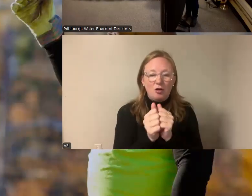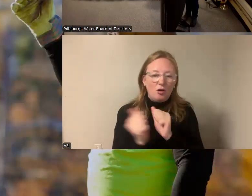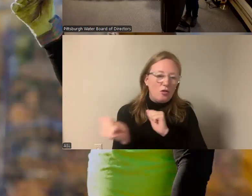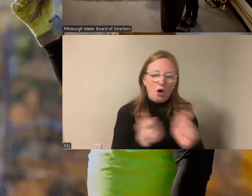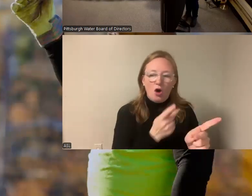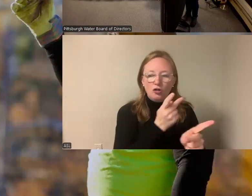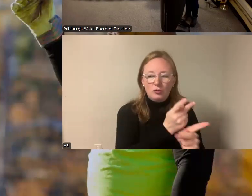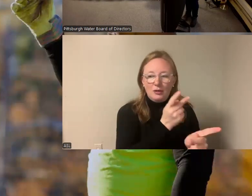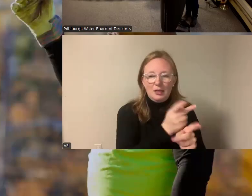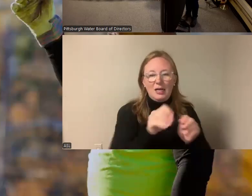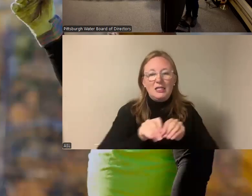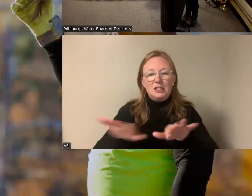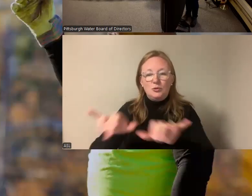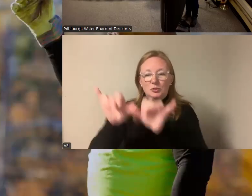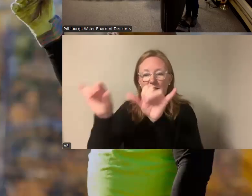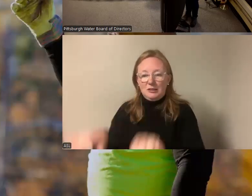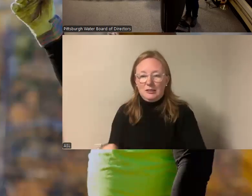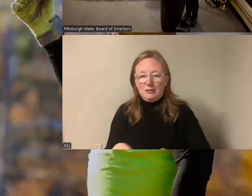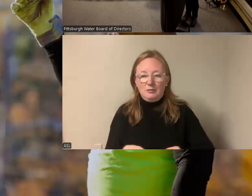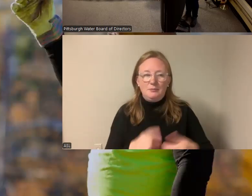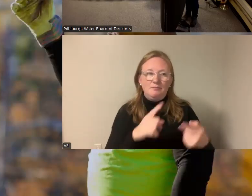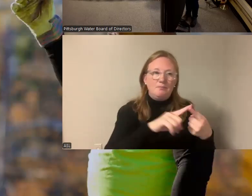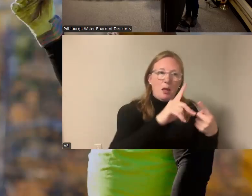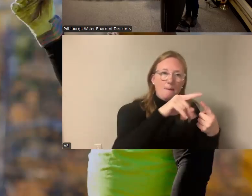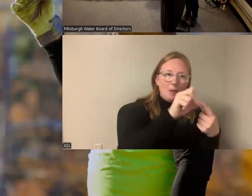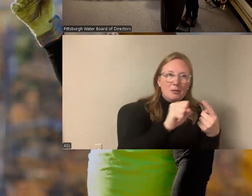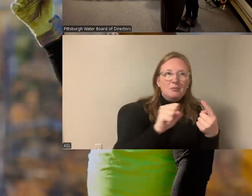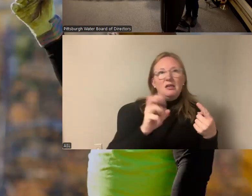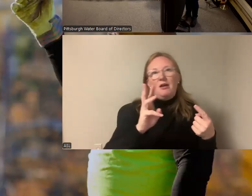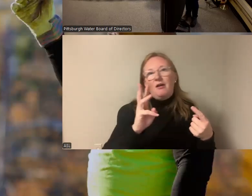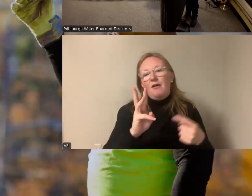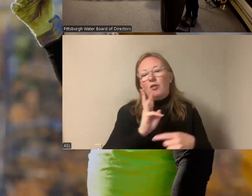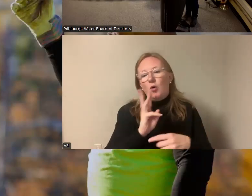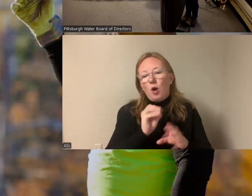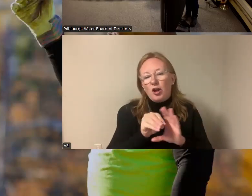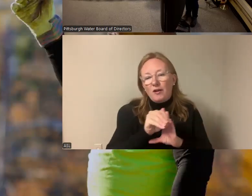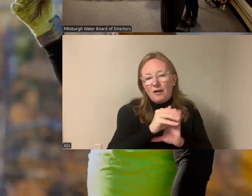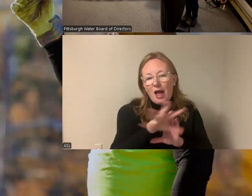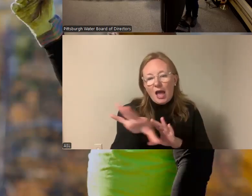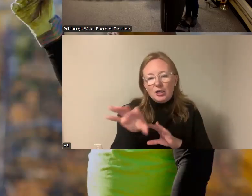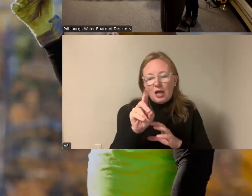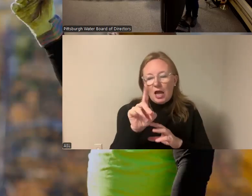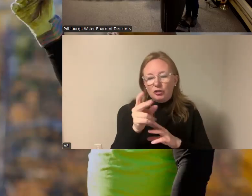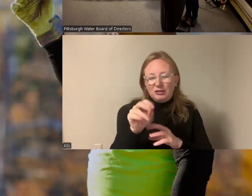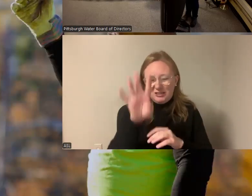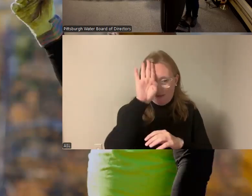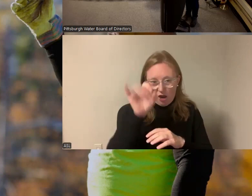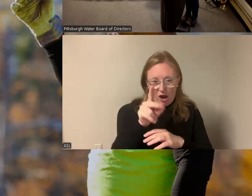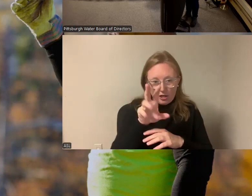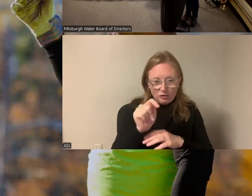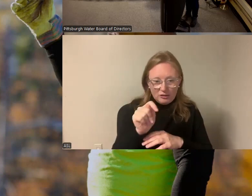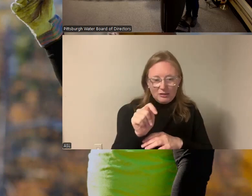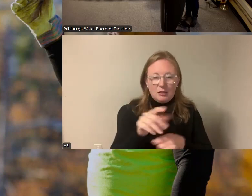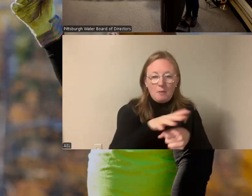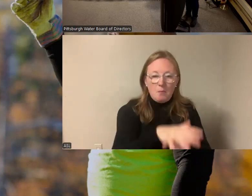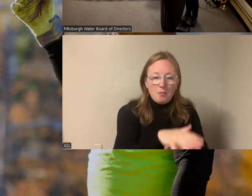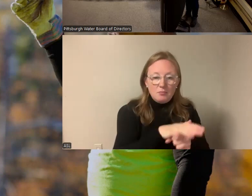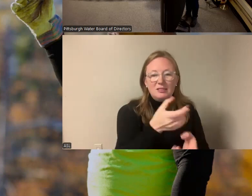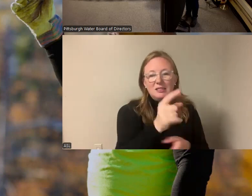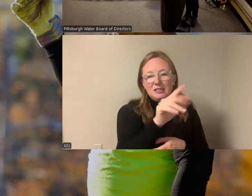and distribution system. So whether they're pipes, fire hydrants, our pumps, our tanks, or even the connections to our